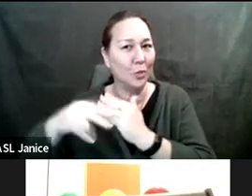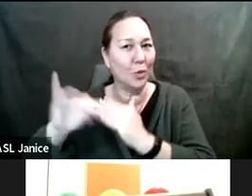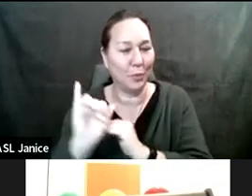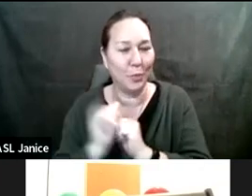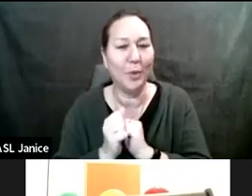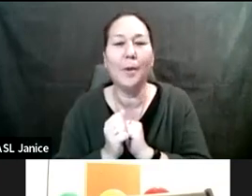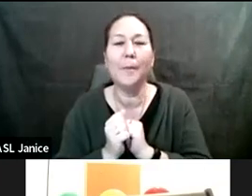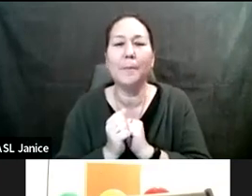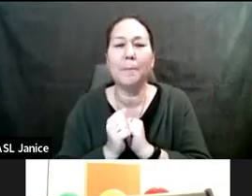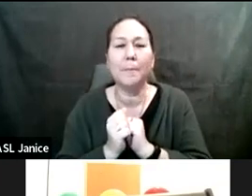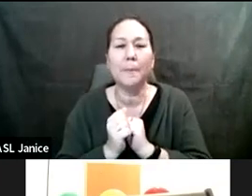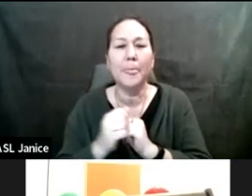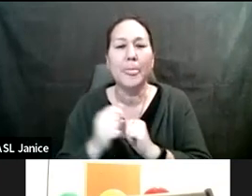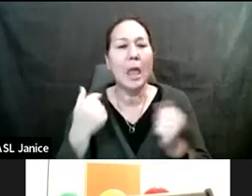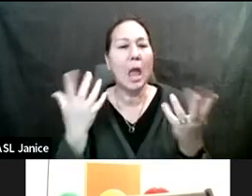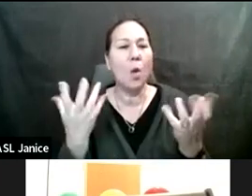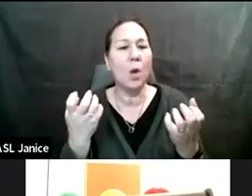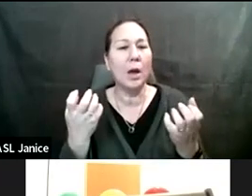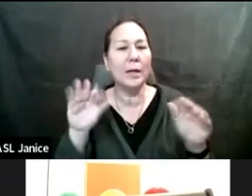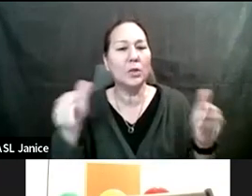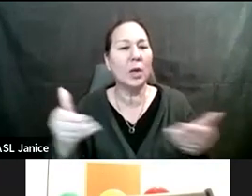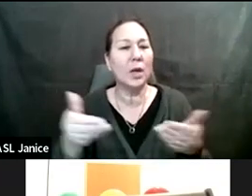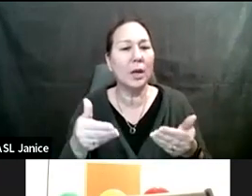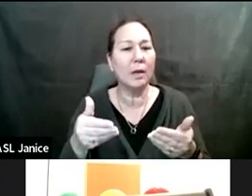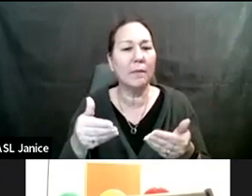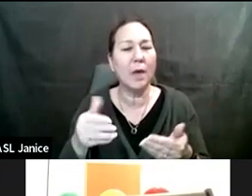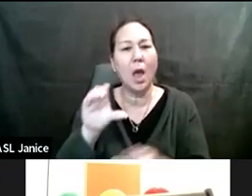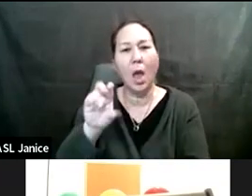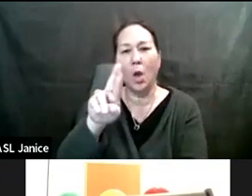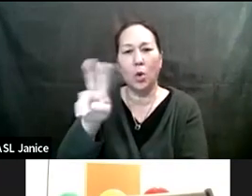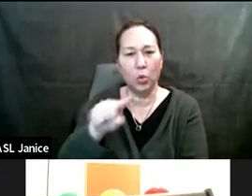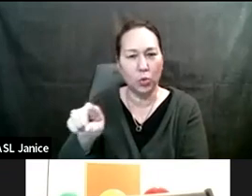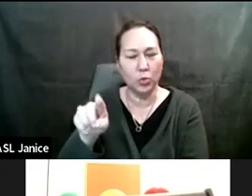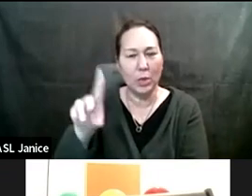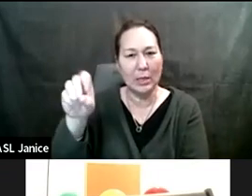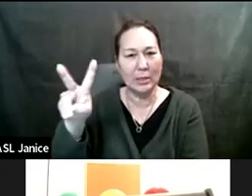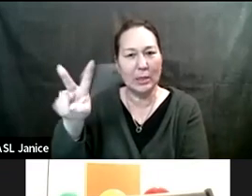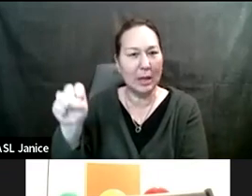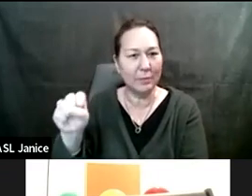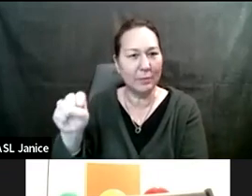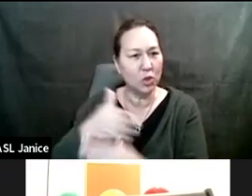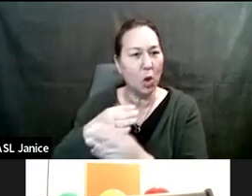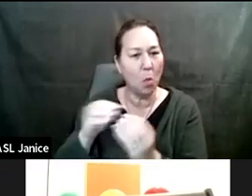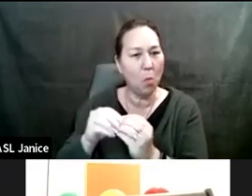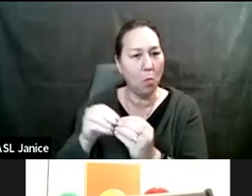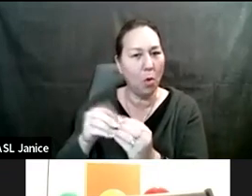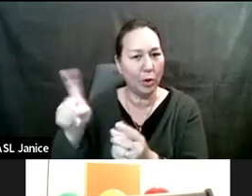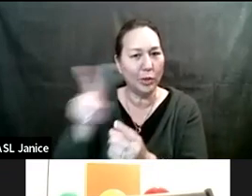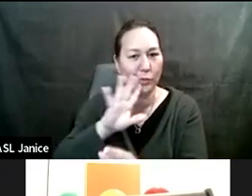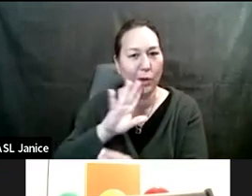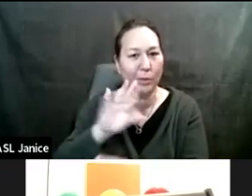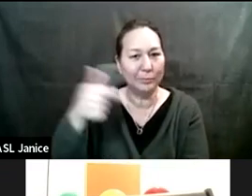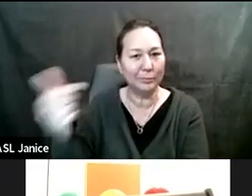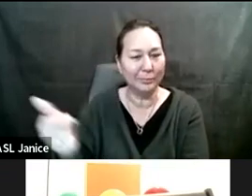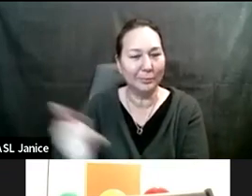invite executive director Alba Cruz Davis to share a little bit more too thank you thank you